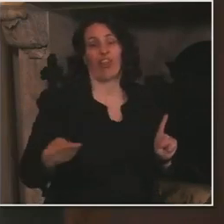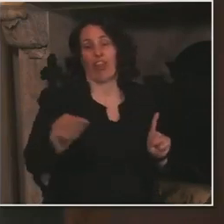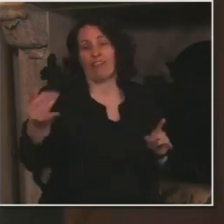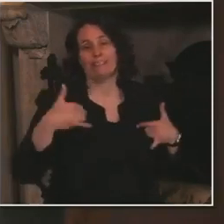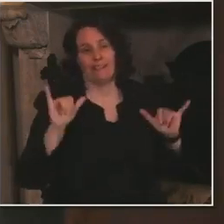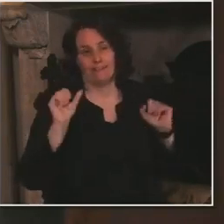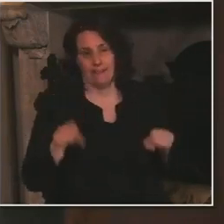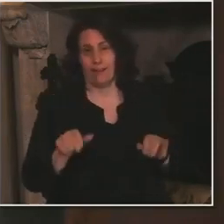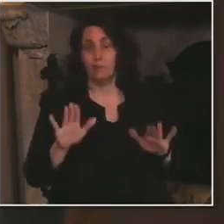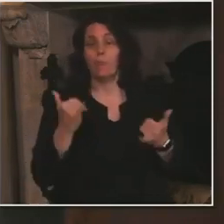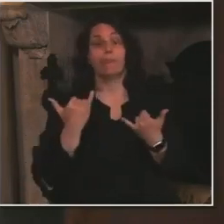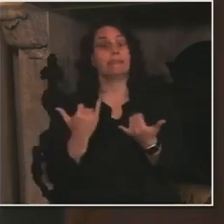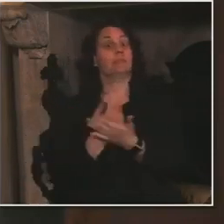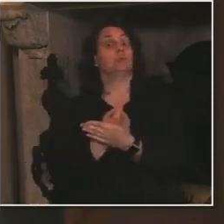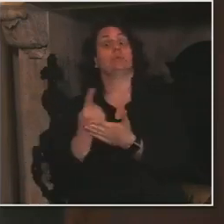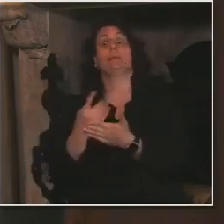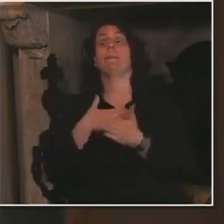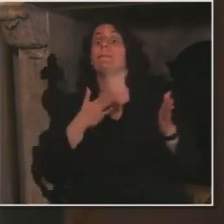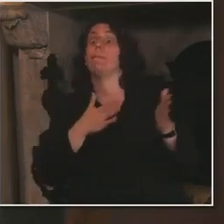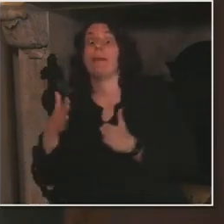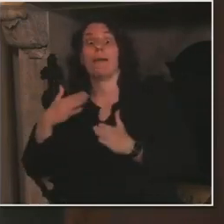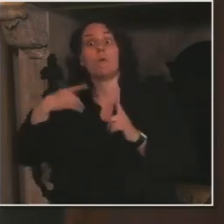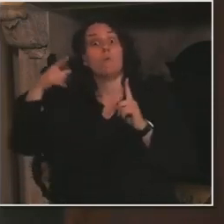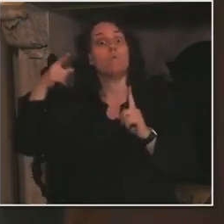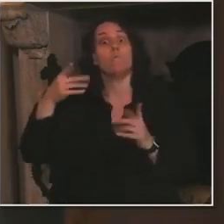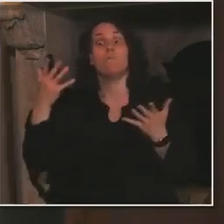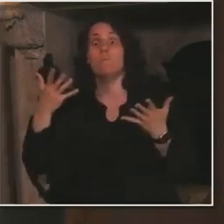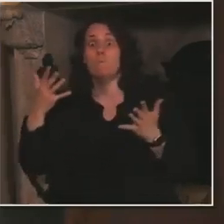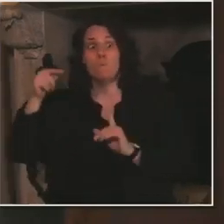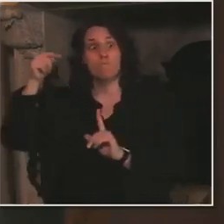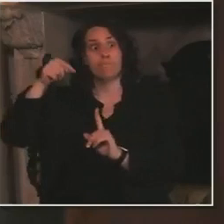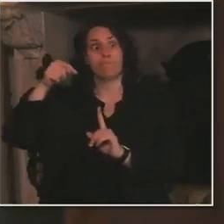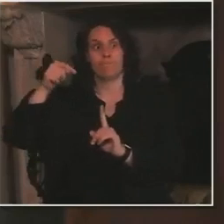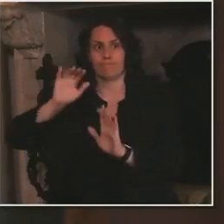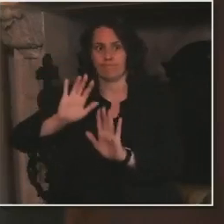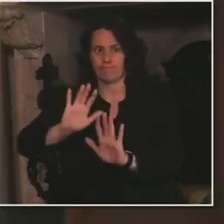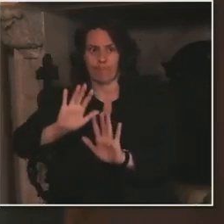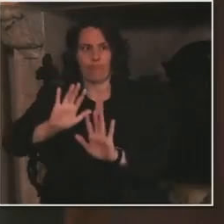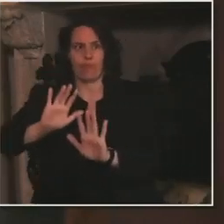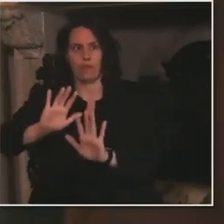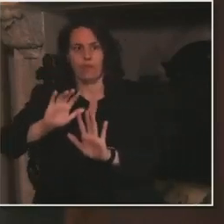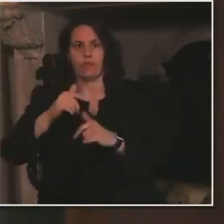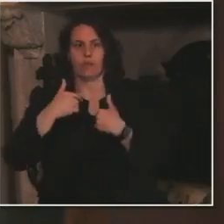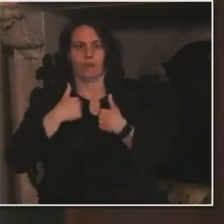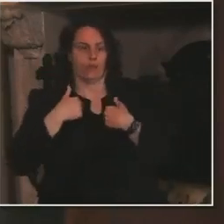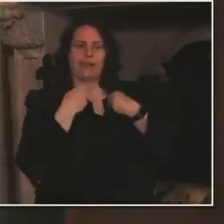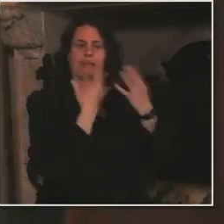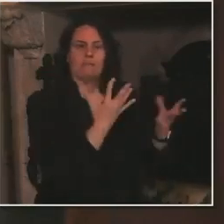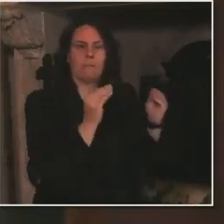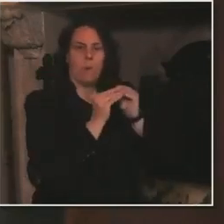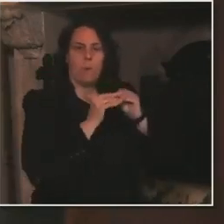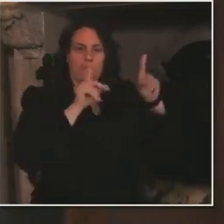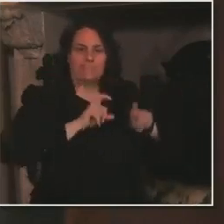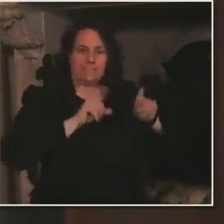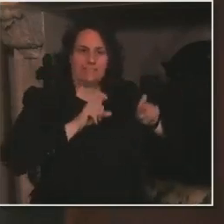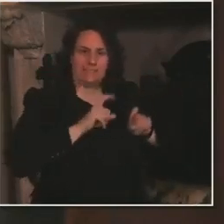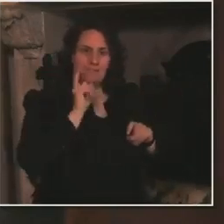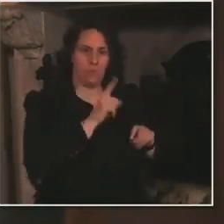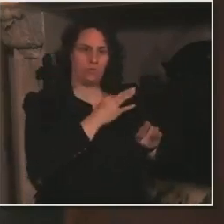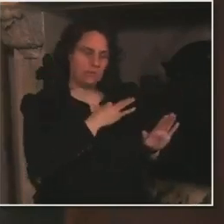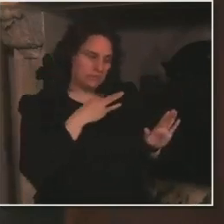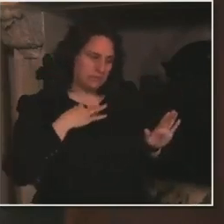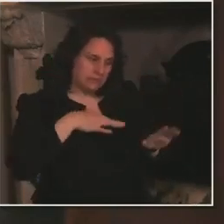we are able to offer testing to not just those workers but to other family and household members, and